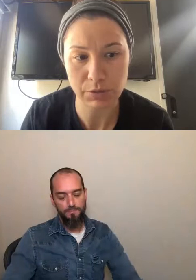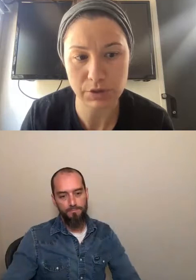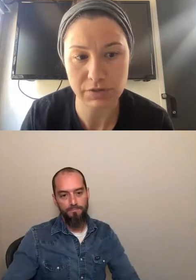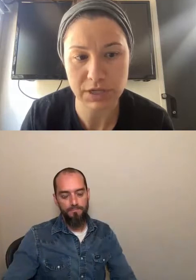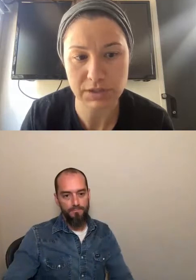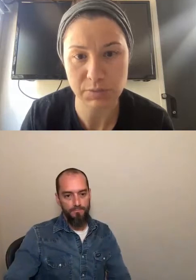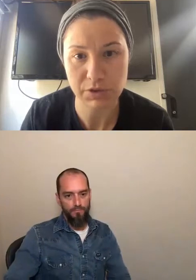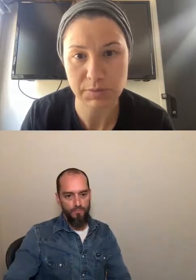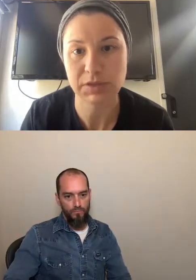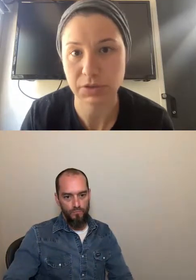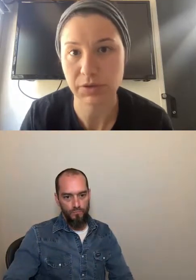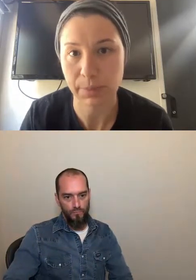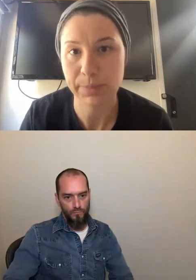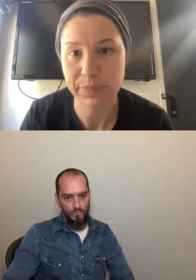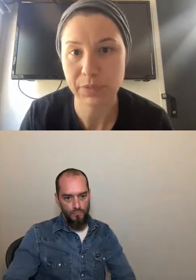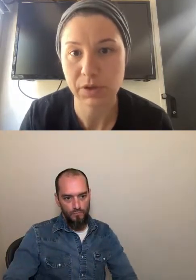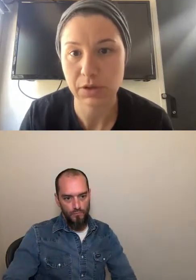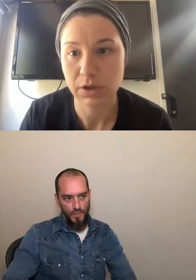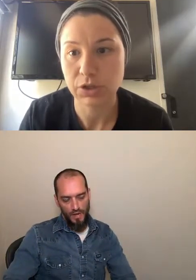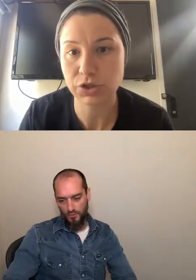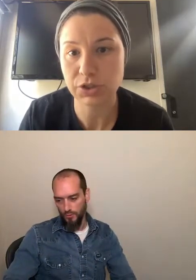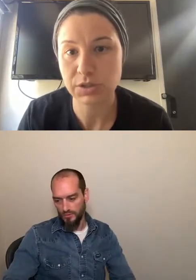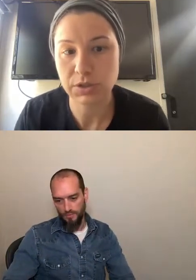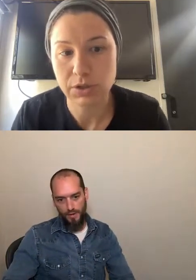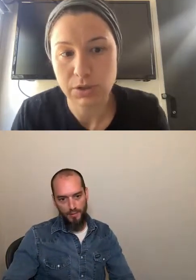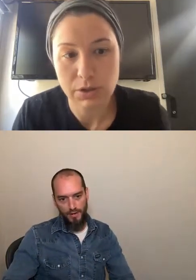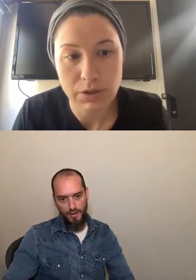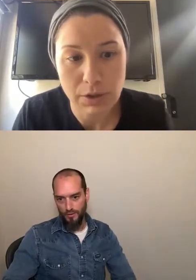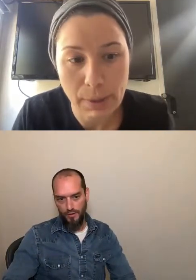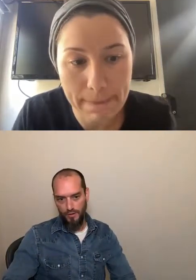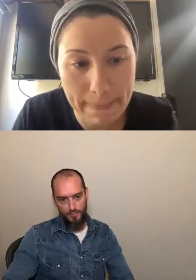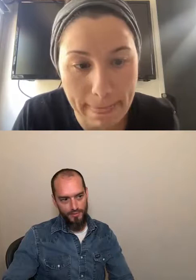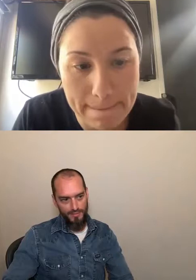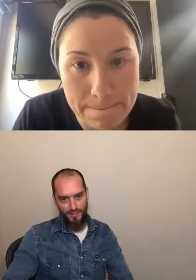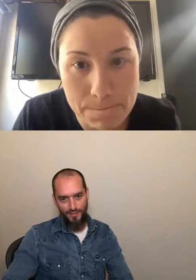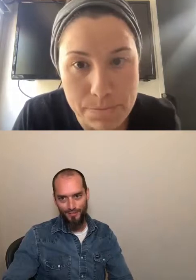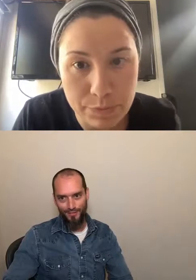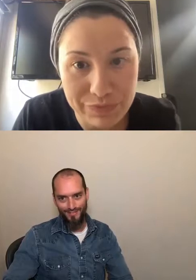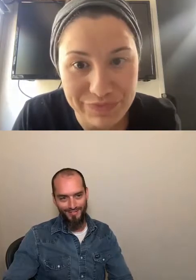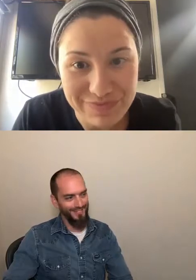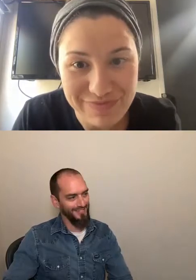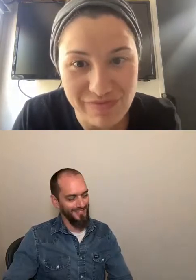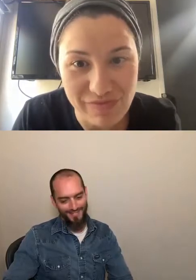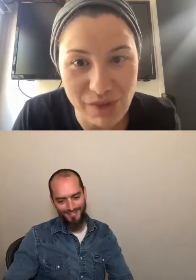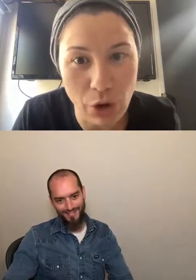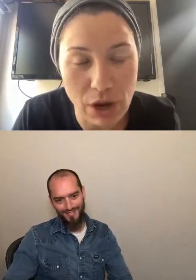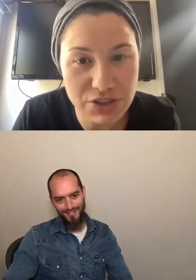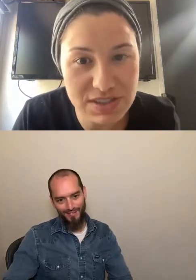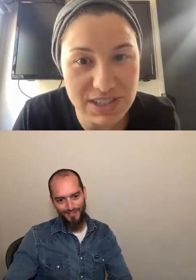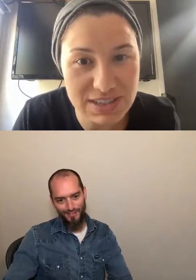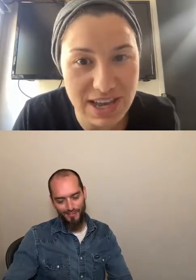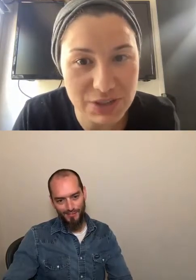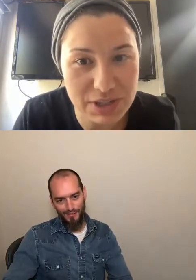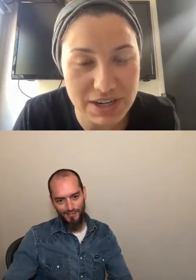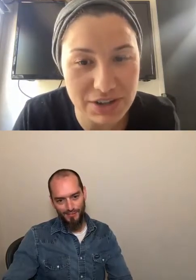Rachel, owner of Texas Mold Inspectors. Okay. And I don't know what's in my bio. Emily put that together. Oh, I just